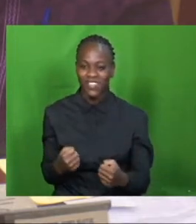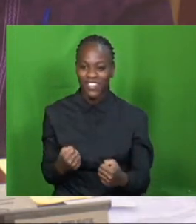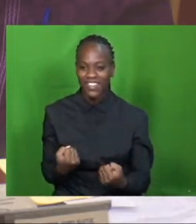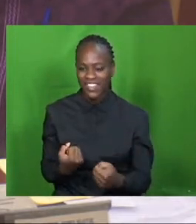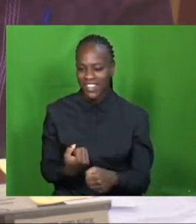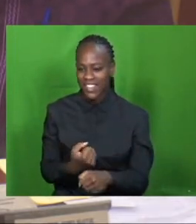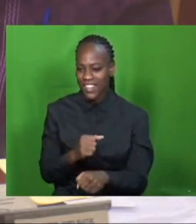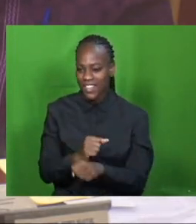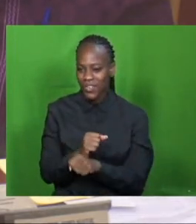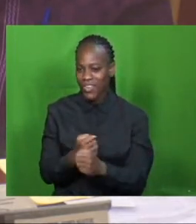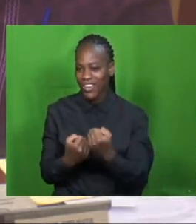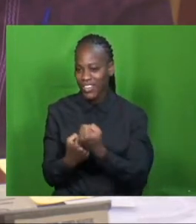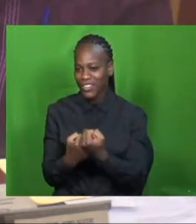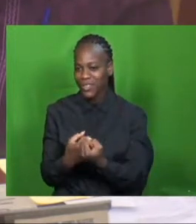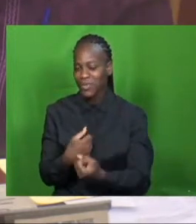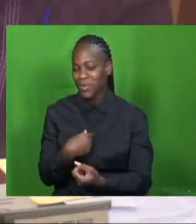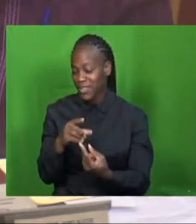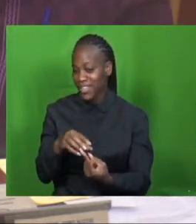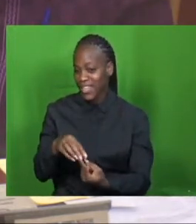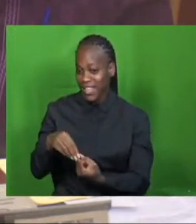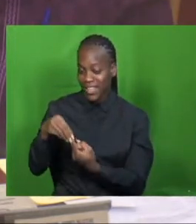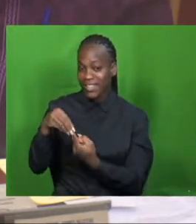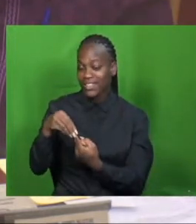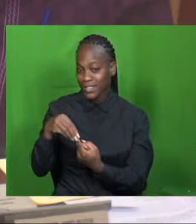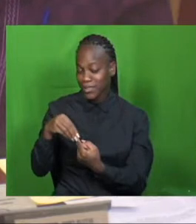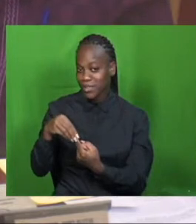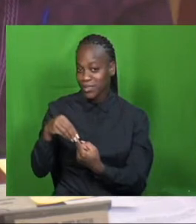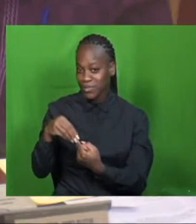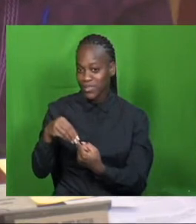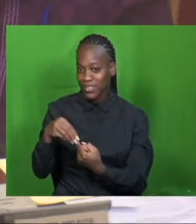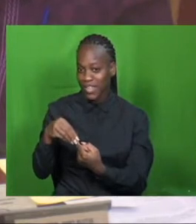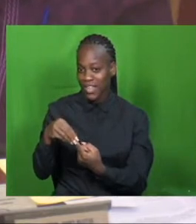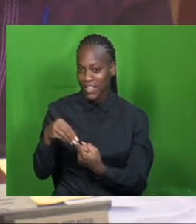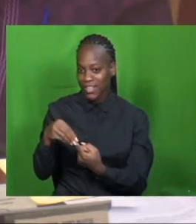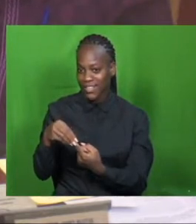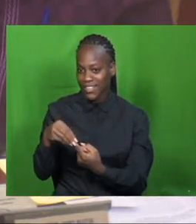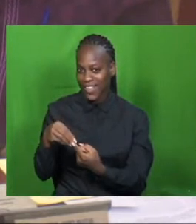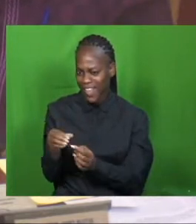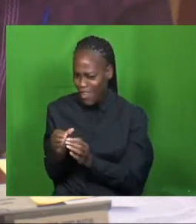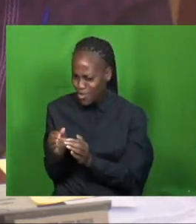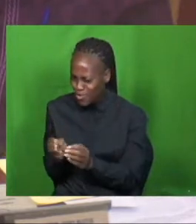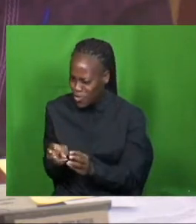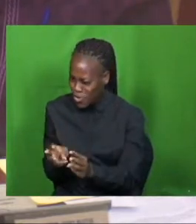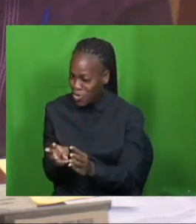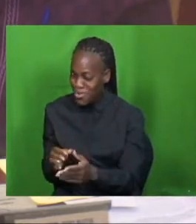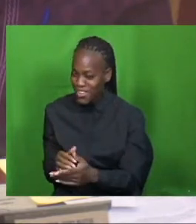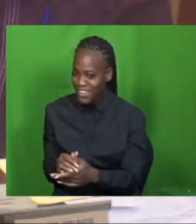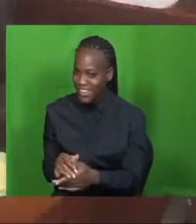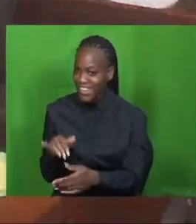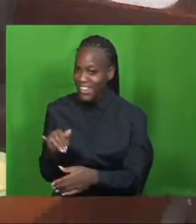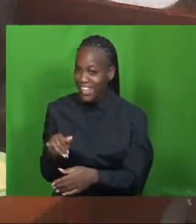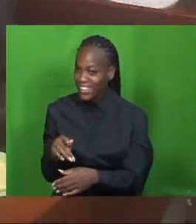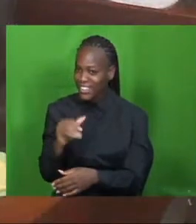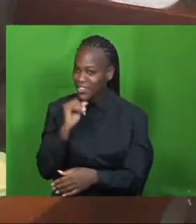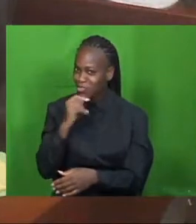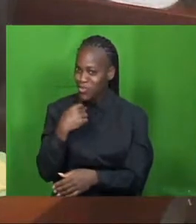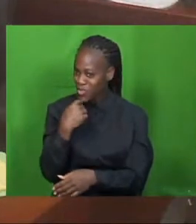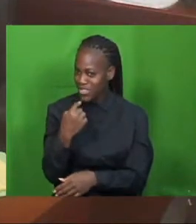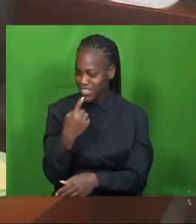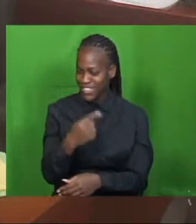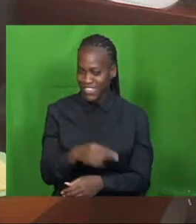as the minority leader has noted, and I want to re-emphasize the point, Tanzania is also